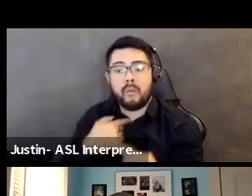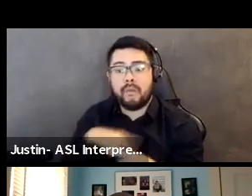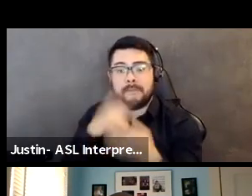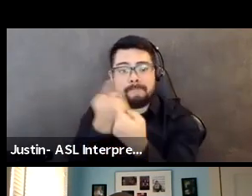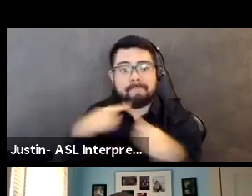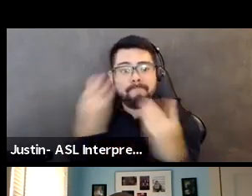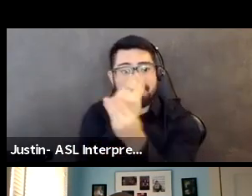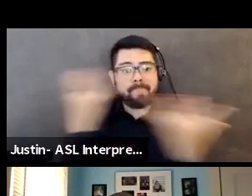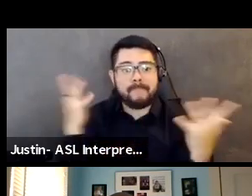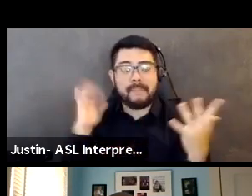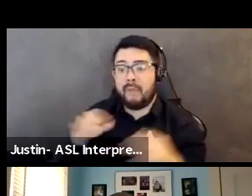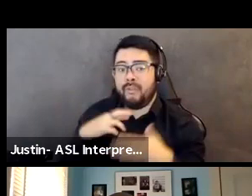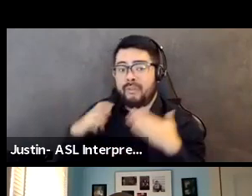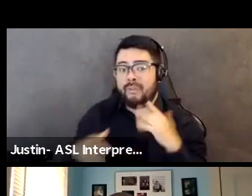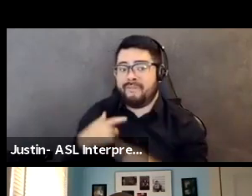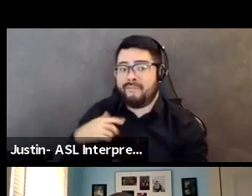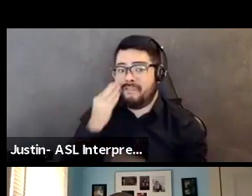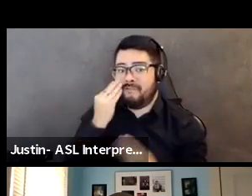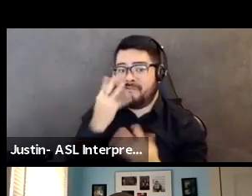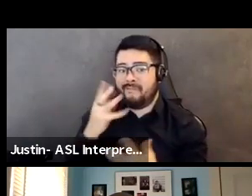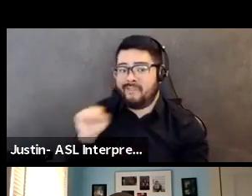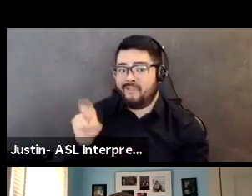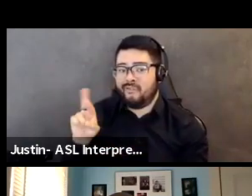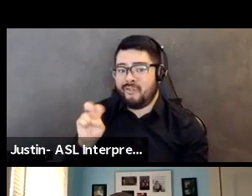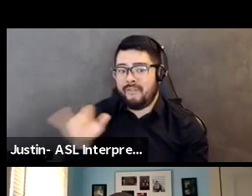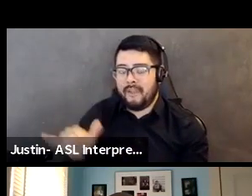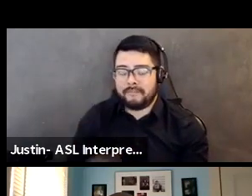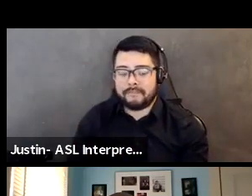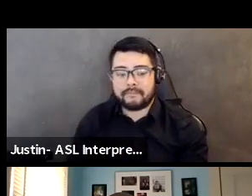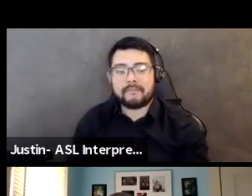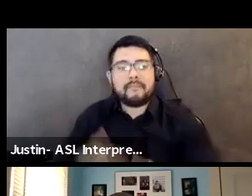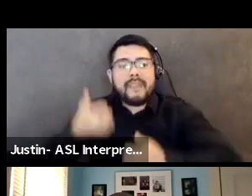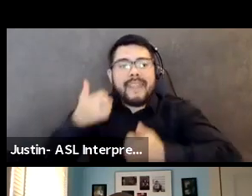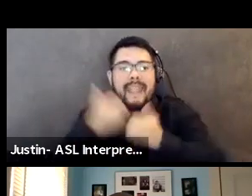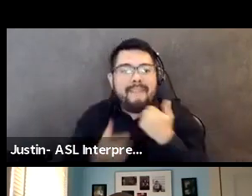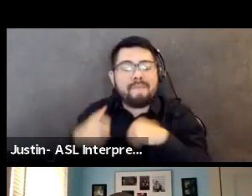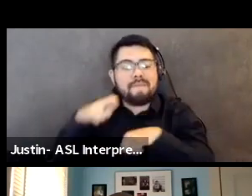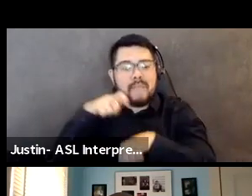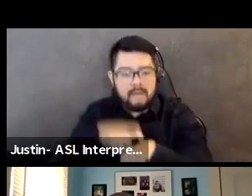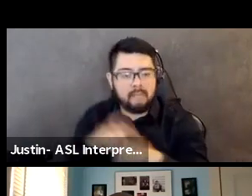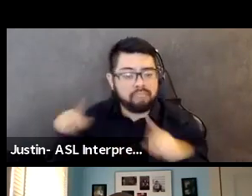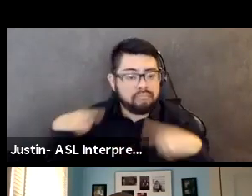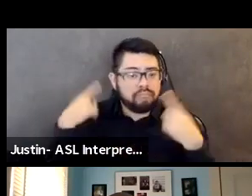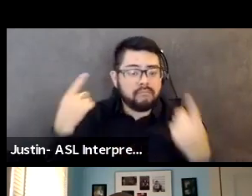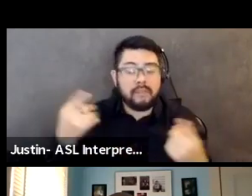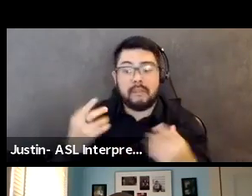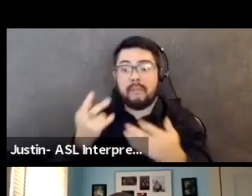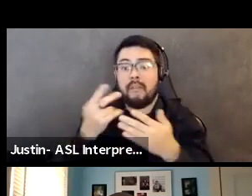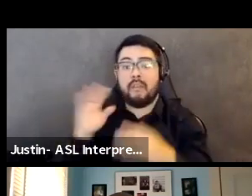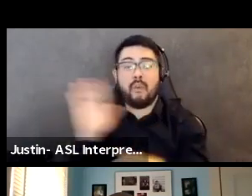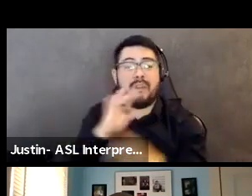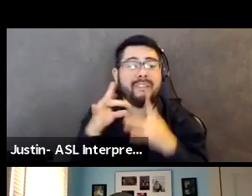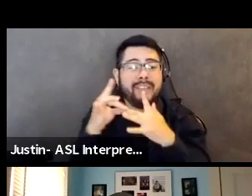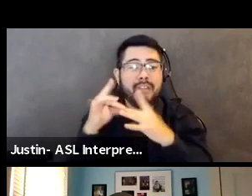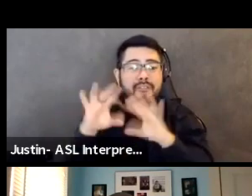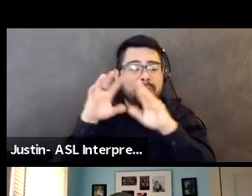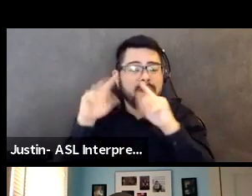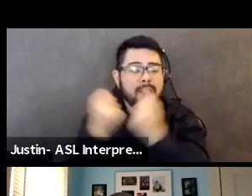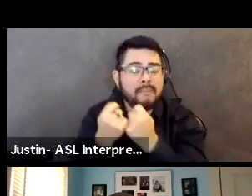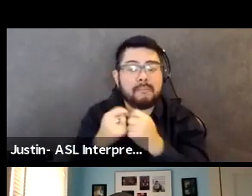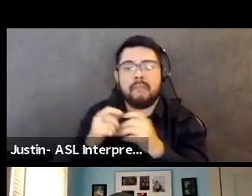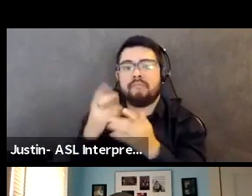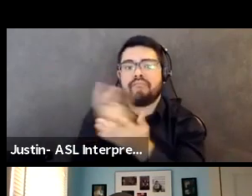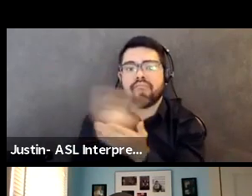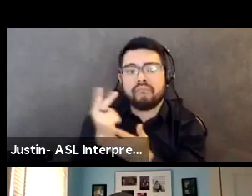what those results of the survey was at every single juncture there's been a failure of leadership there's been a failure of